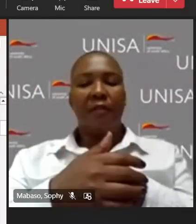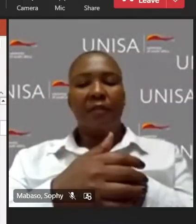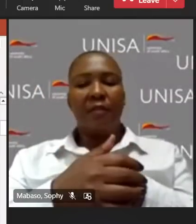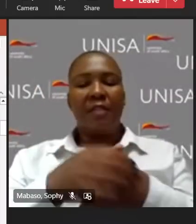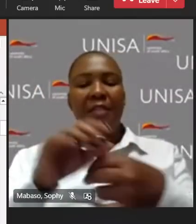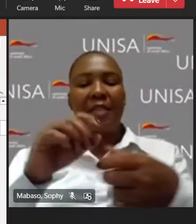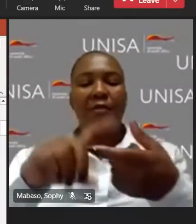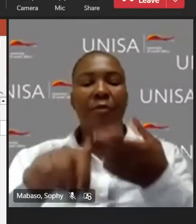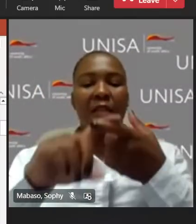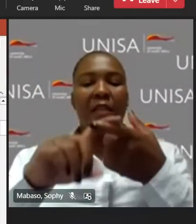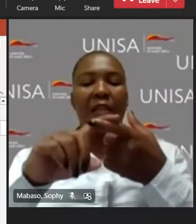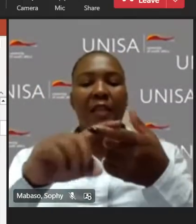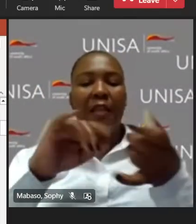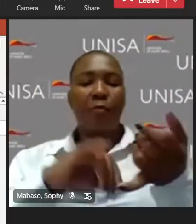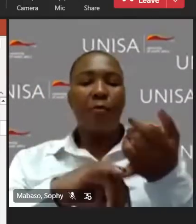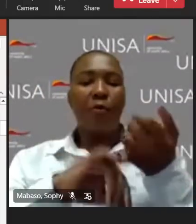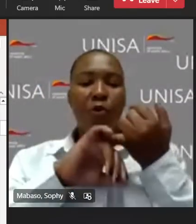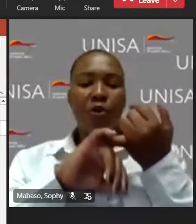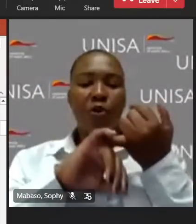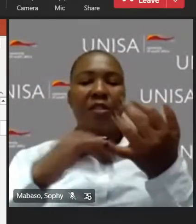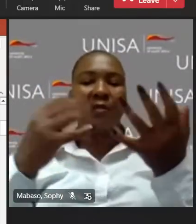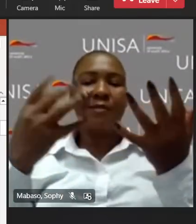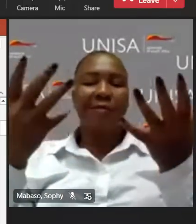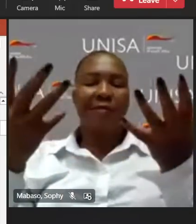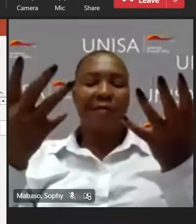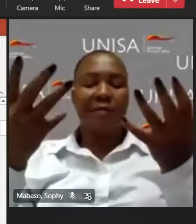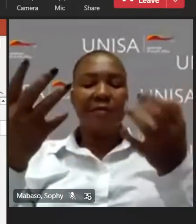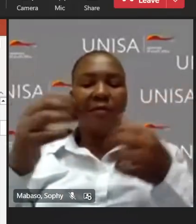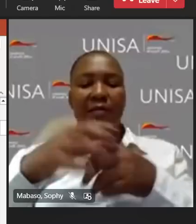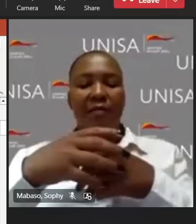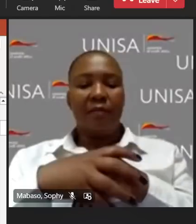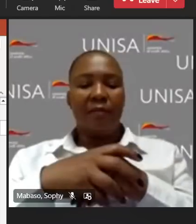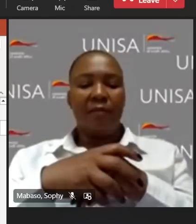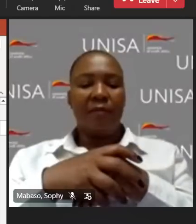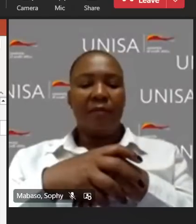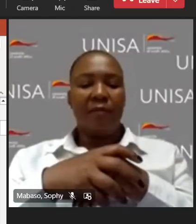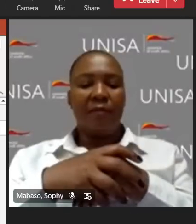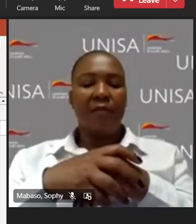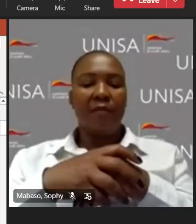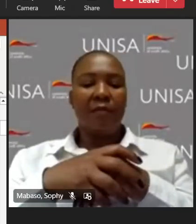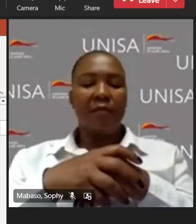module, AODs, SF flags, and bad debt.